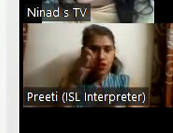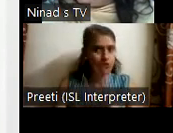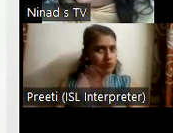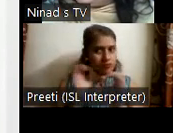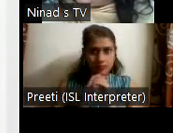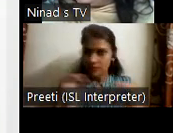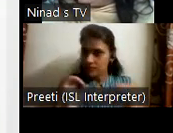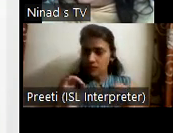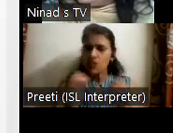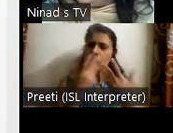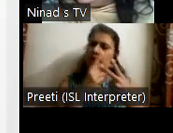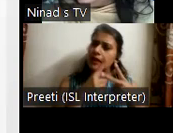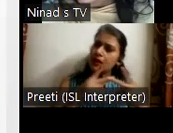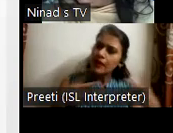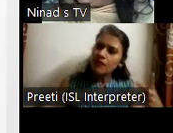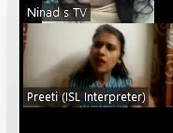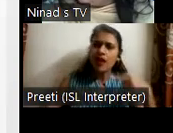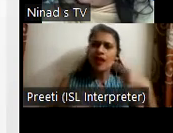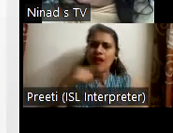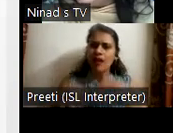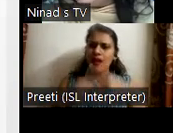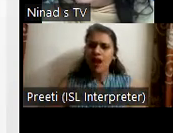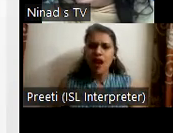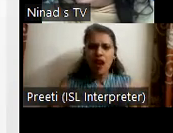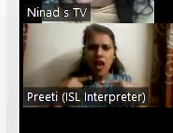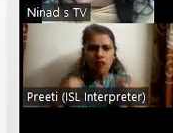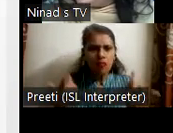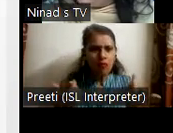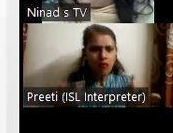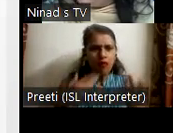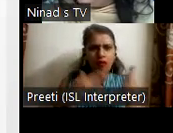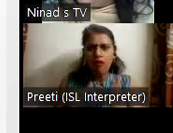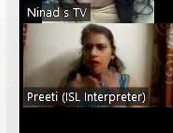from every lens of everyday life, then how will you practice inclusion?